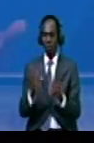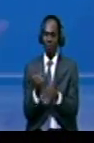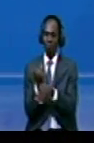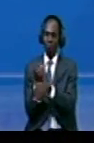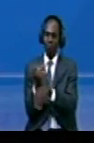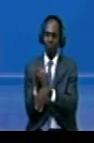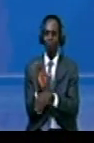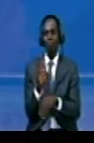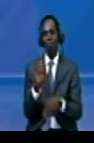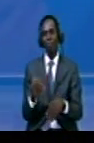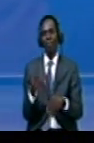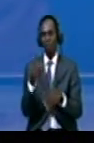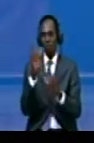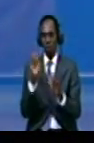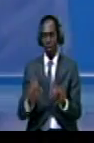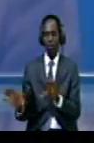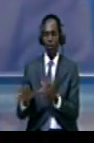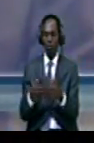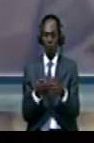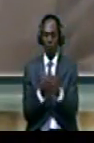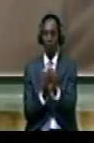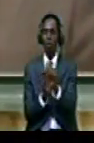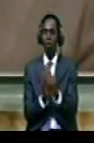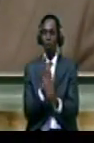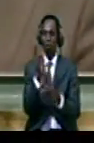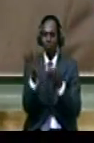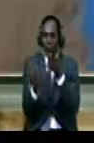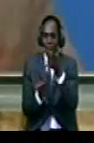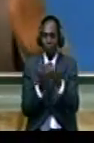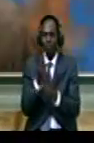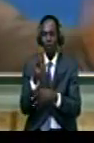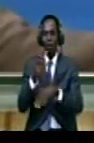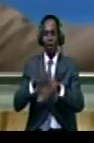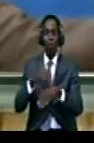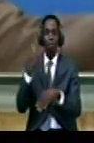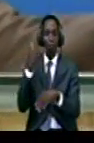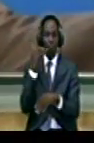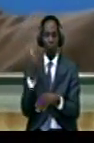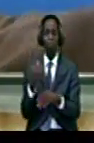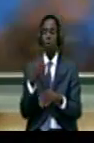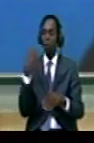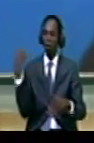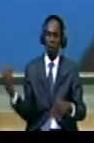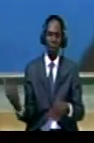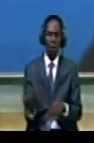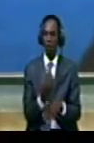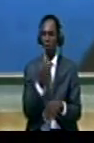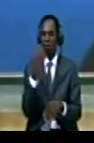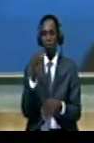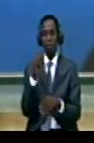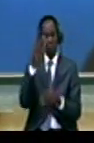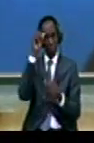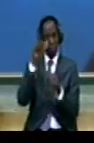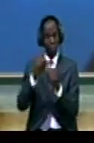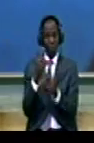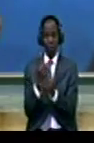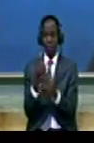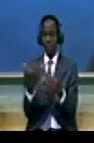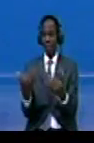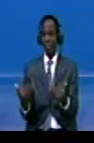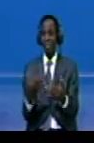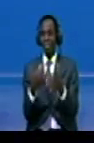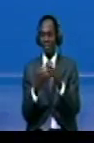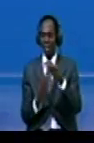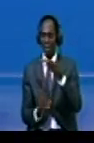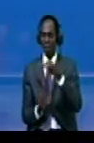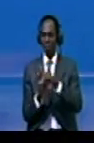counsel, you can do the follow-up. Apart from talking, always, you remember just now, and it appears